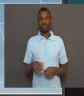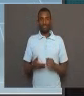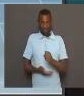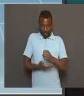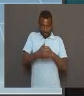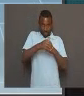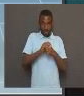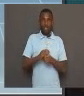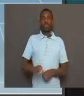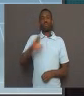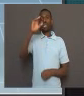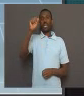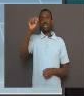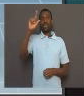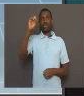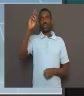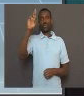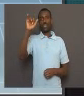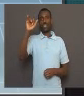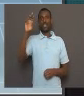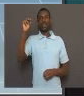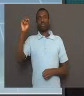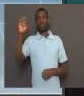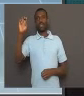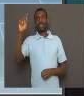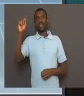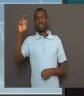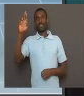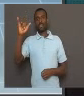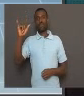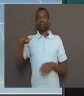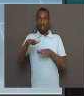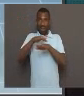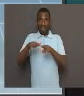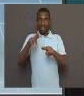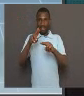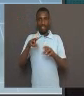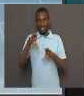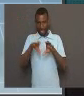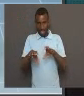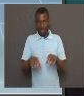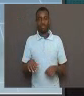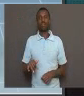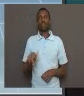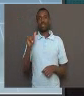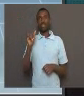the calorimeter, which is connected to an electric heater.